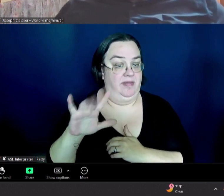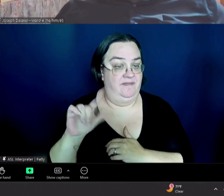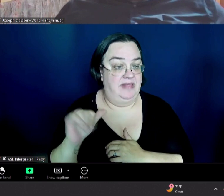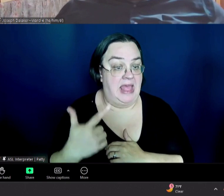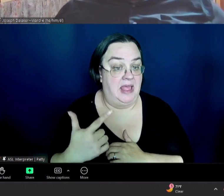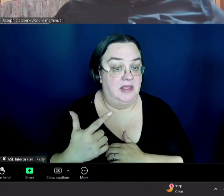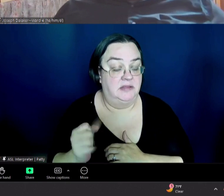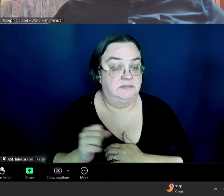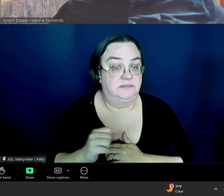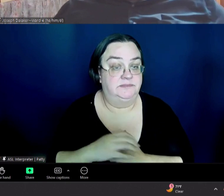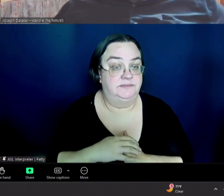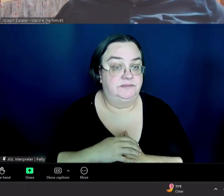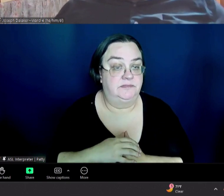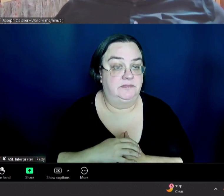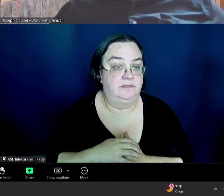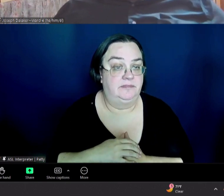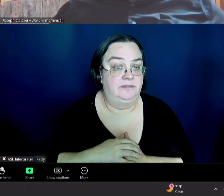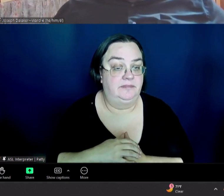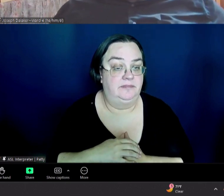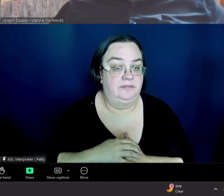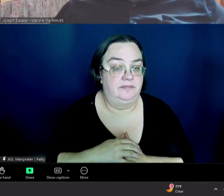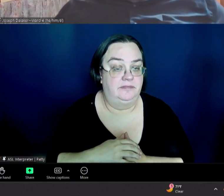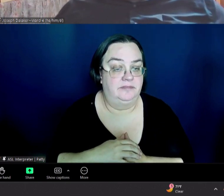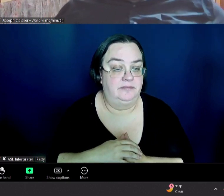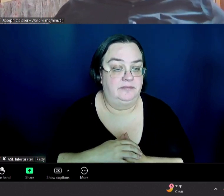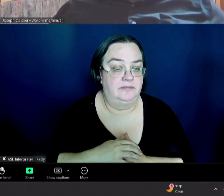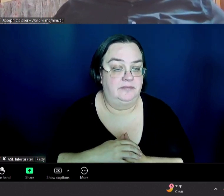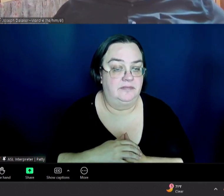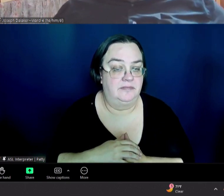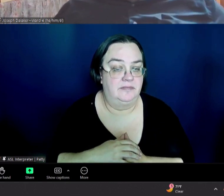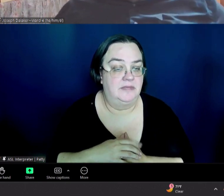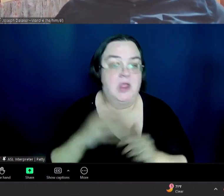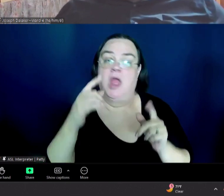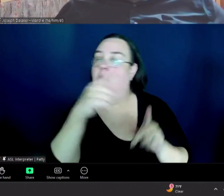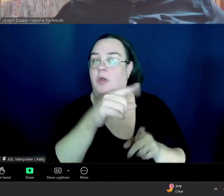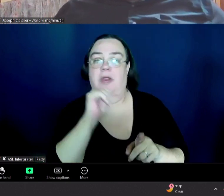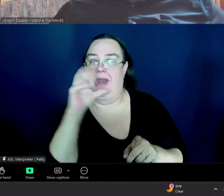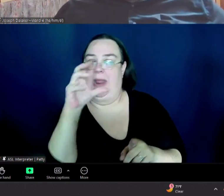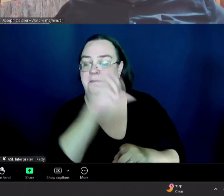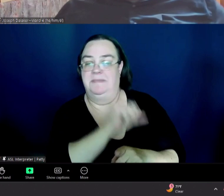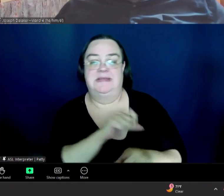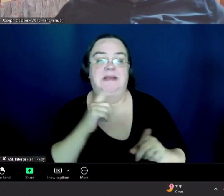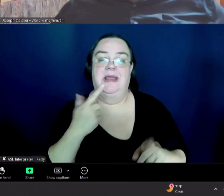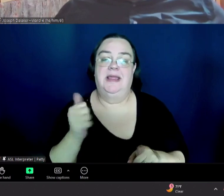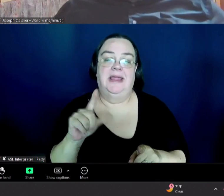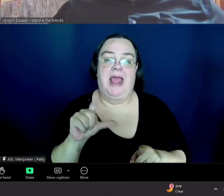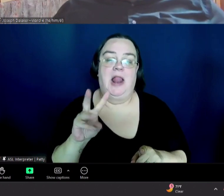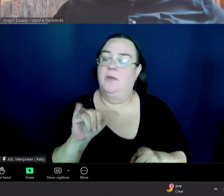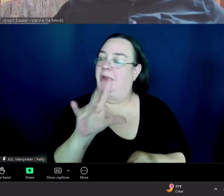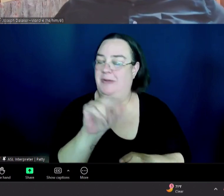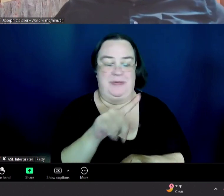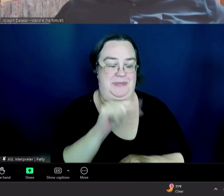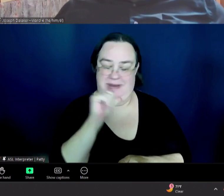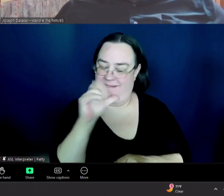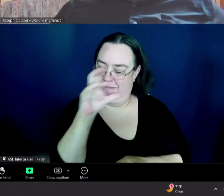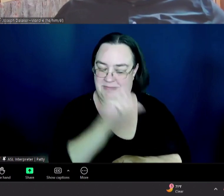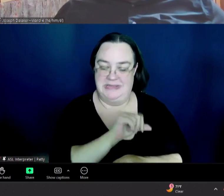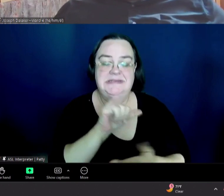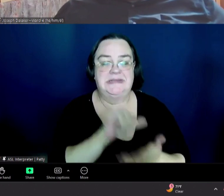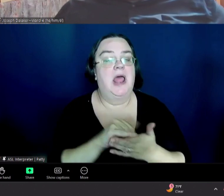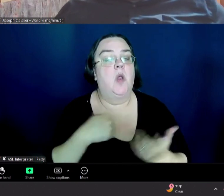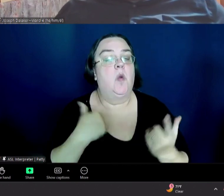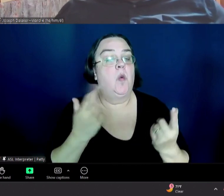You didn't miss it. Great. Then that's my question. No, you didn't miss it. I was going to